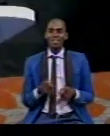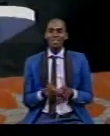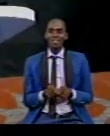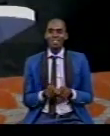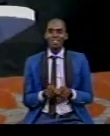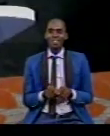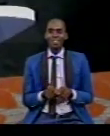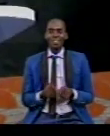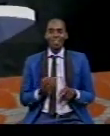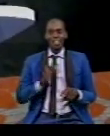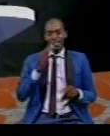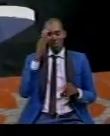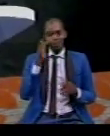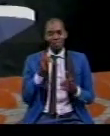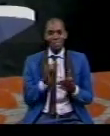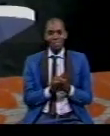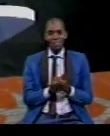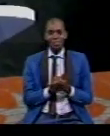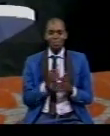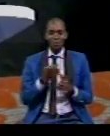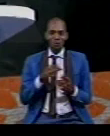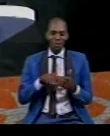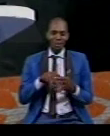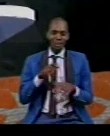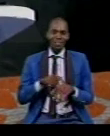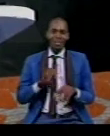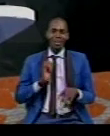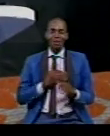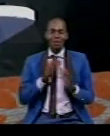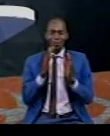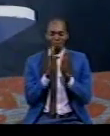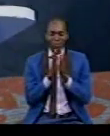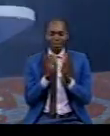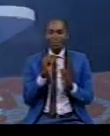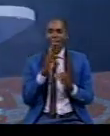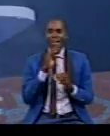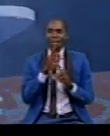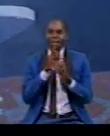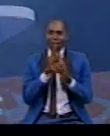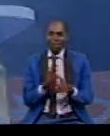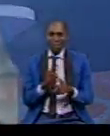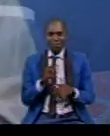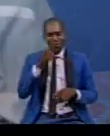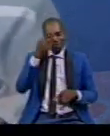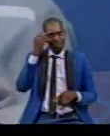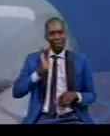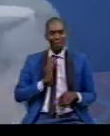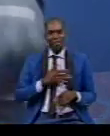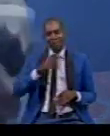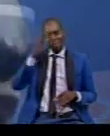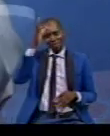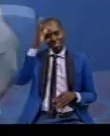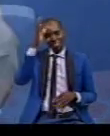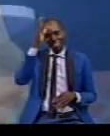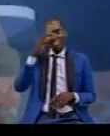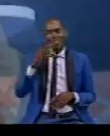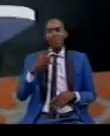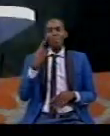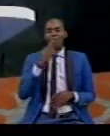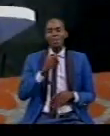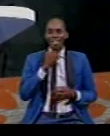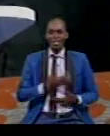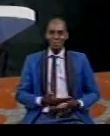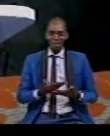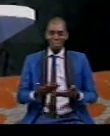me? Yes, he restores the prodigal son. The one who has gone away,